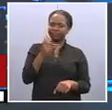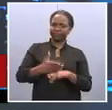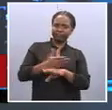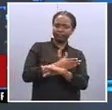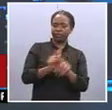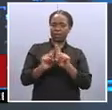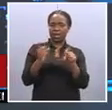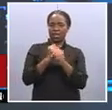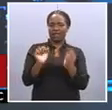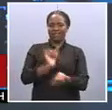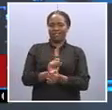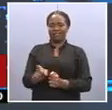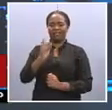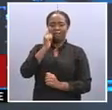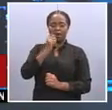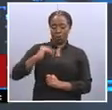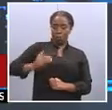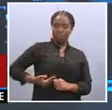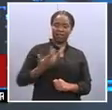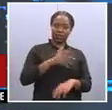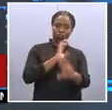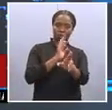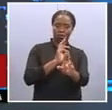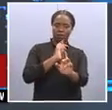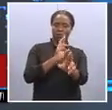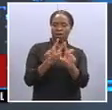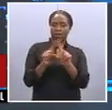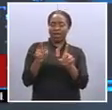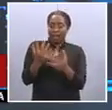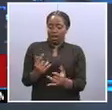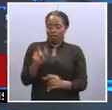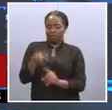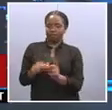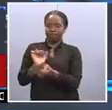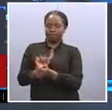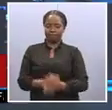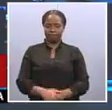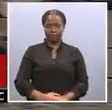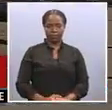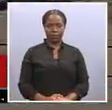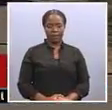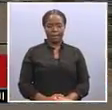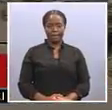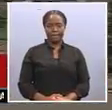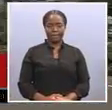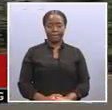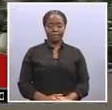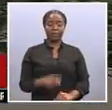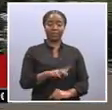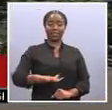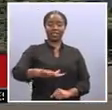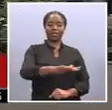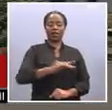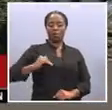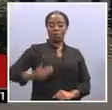but nothing was done. The suspect has since been arrested. Malungelo Boy has the story. This is where